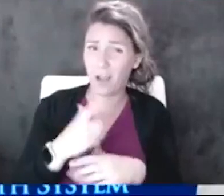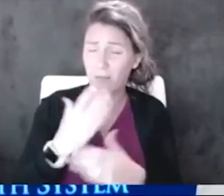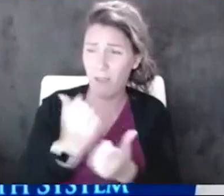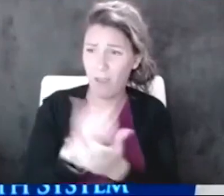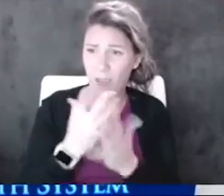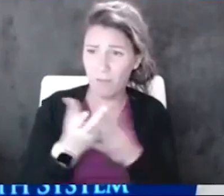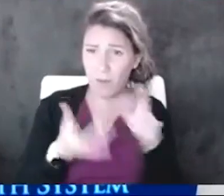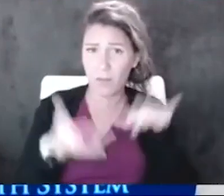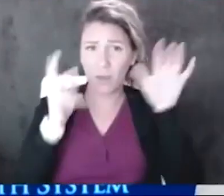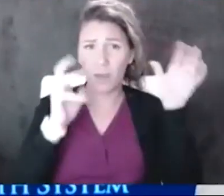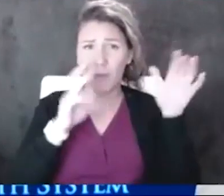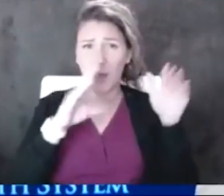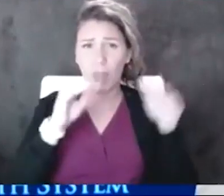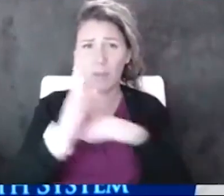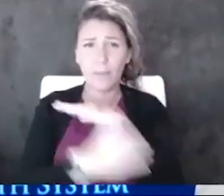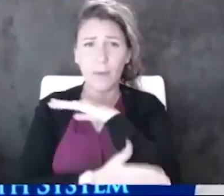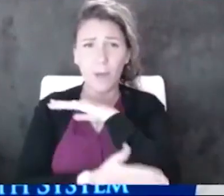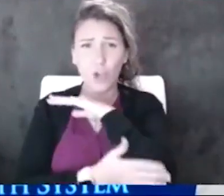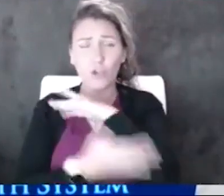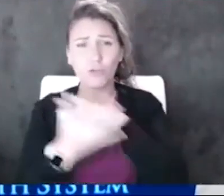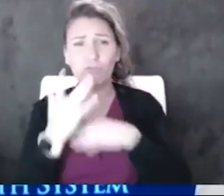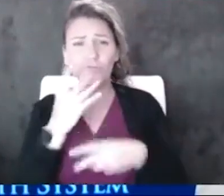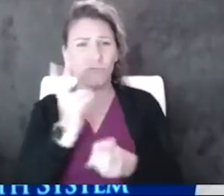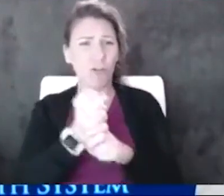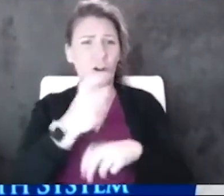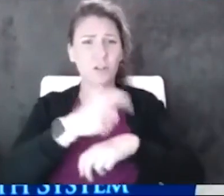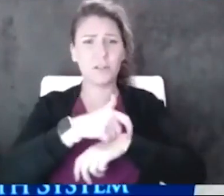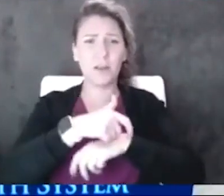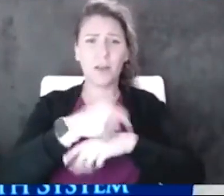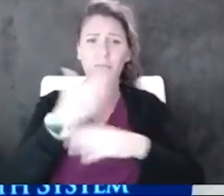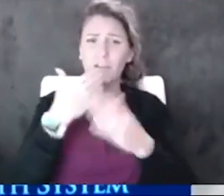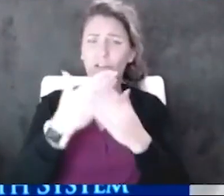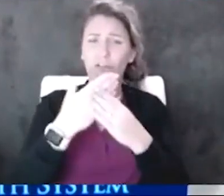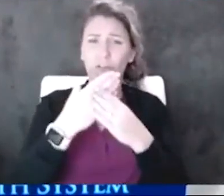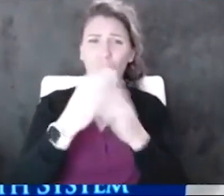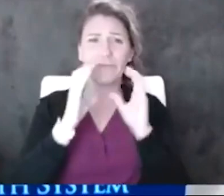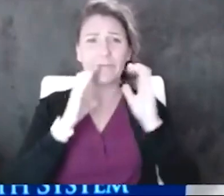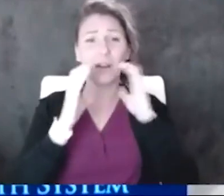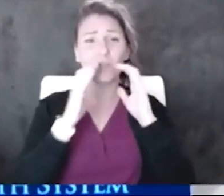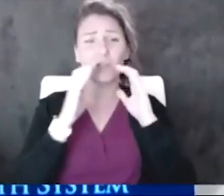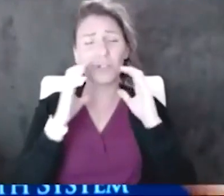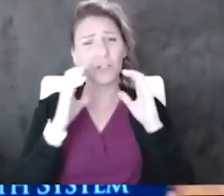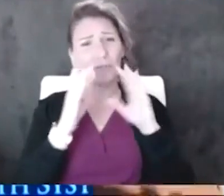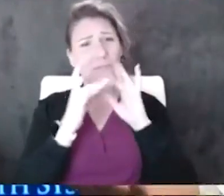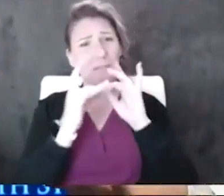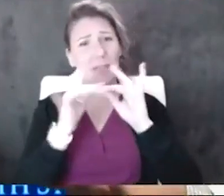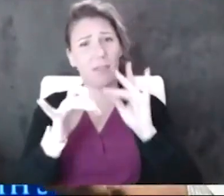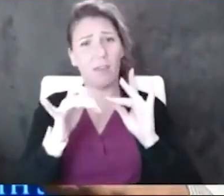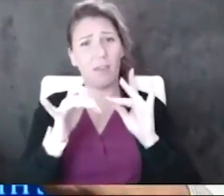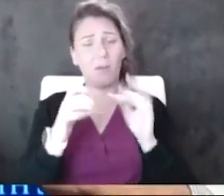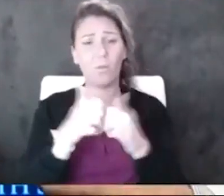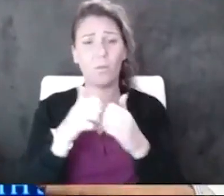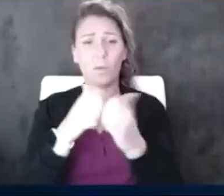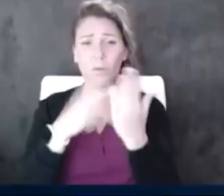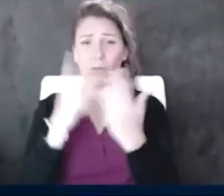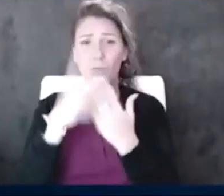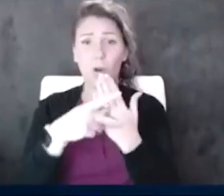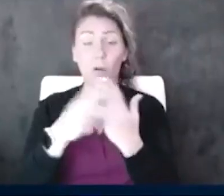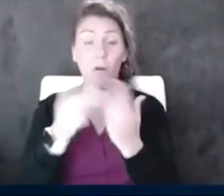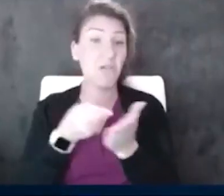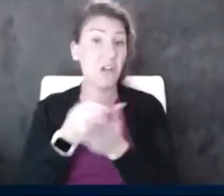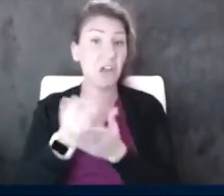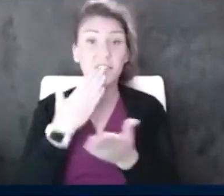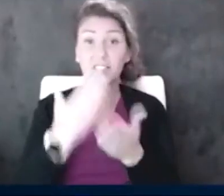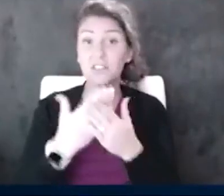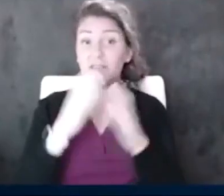like, we're even having a hard time having a good conversation about it. And so I think one of the things we try to do on this program, Jess, is we try to have an honest, good conversation about stuff and tell you